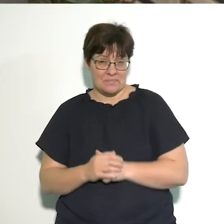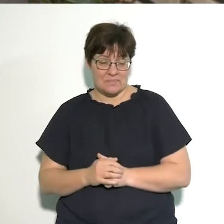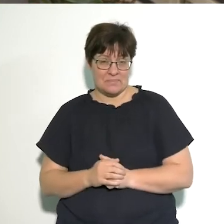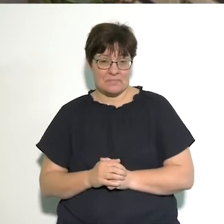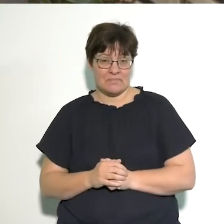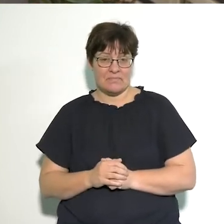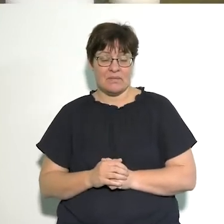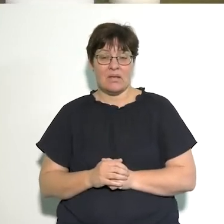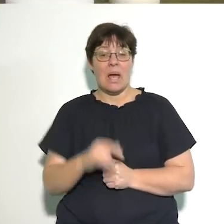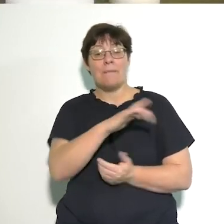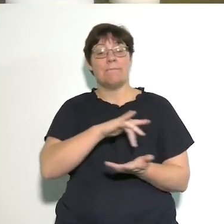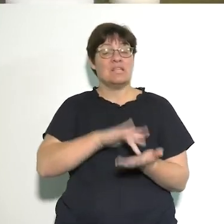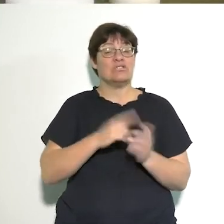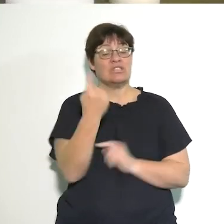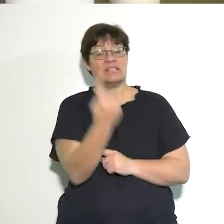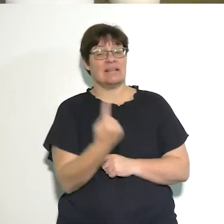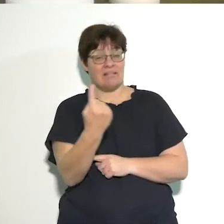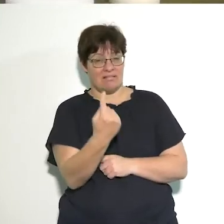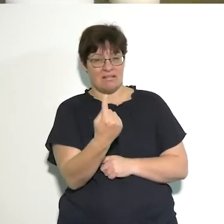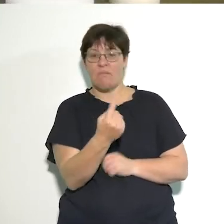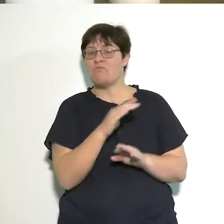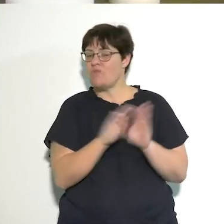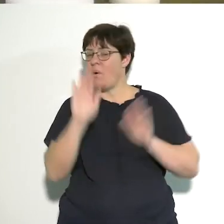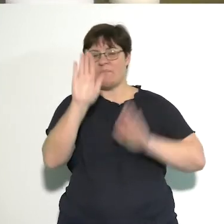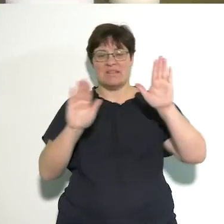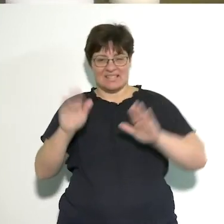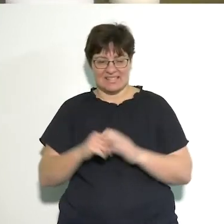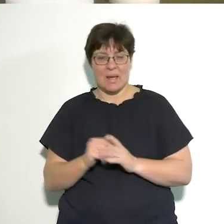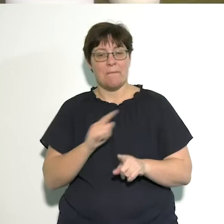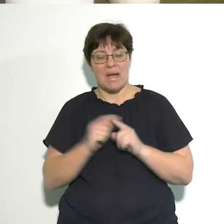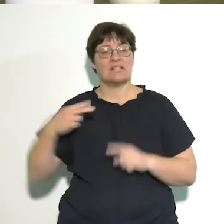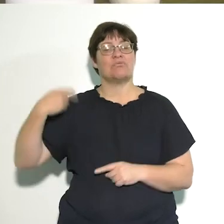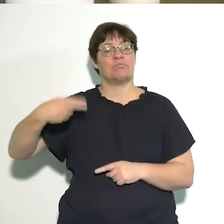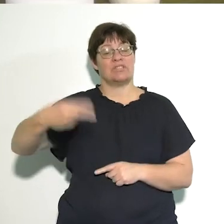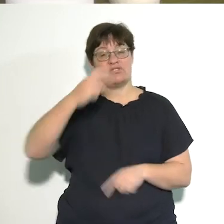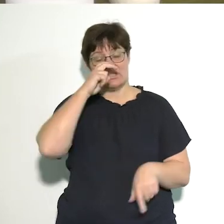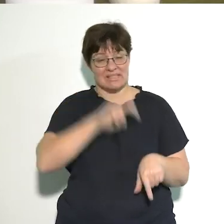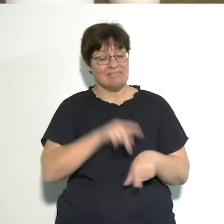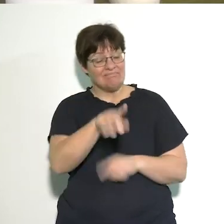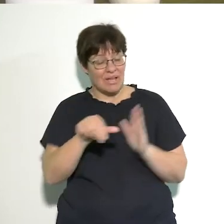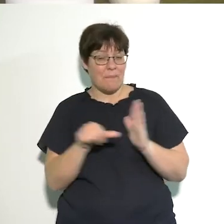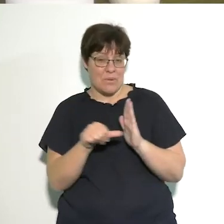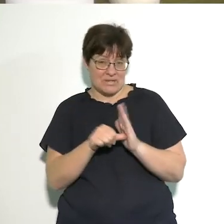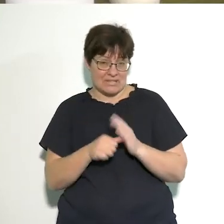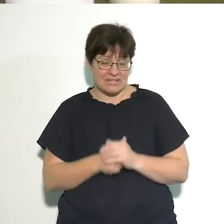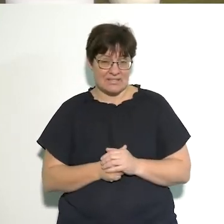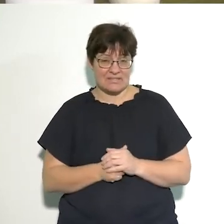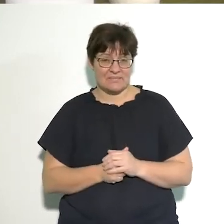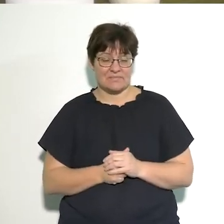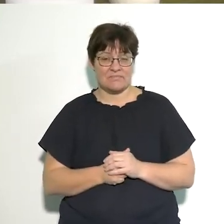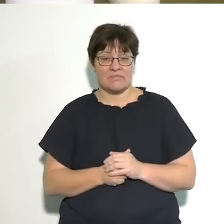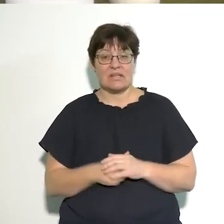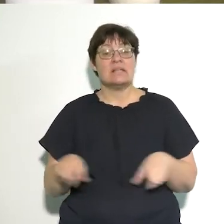a single positioning of each shape, it's not so much a pattern, but you need that repetition, and that's key when making shape